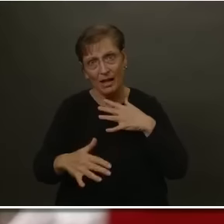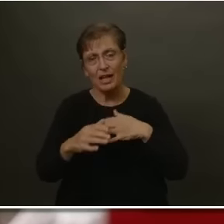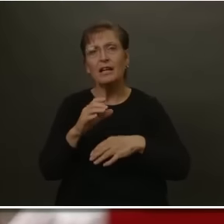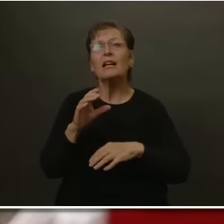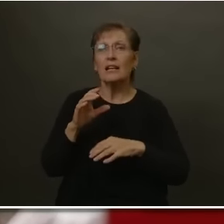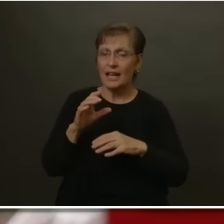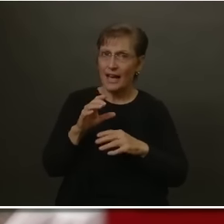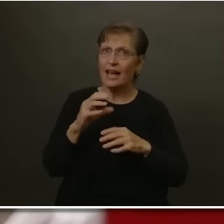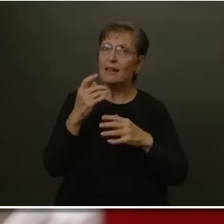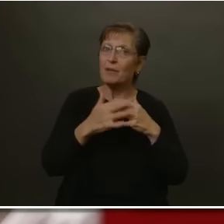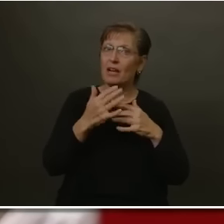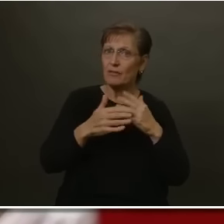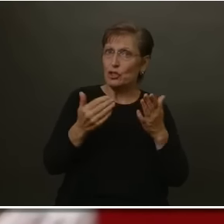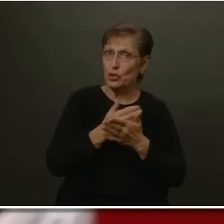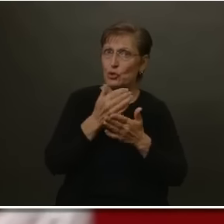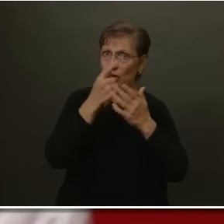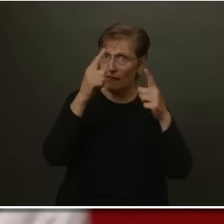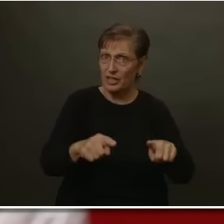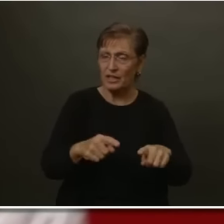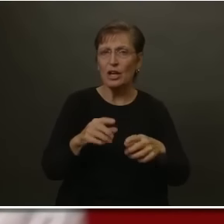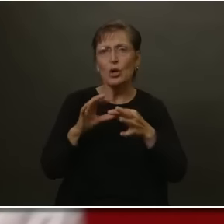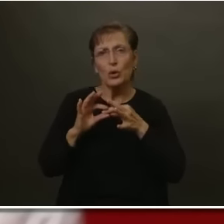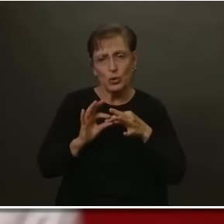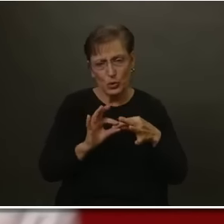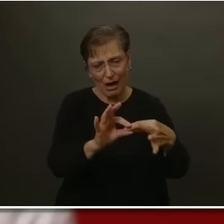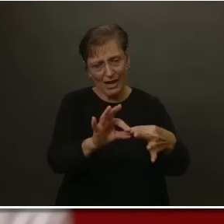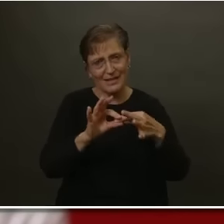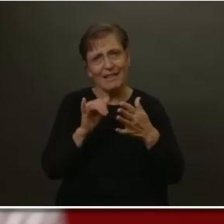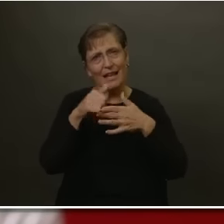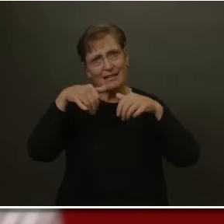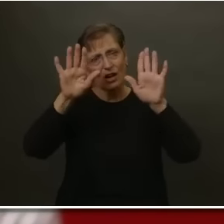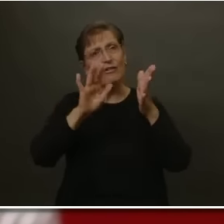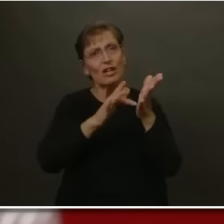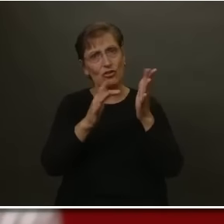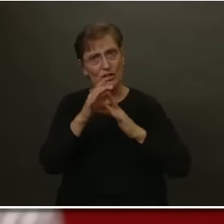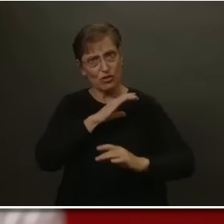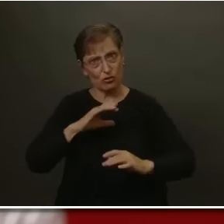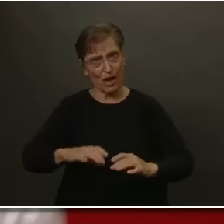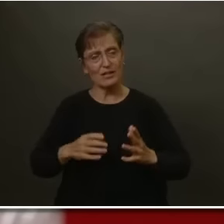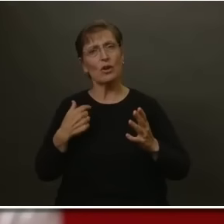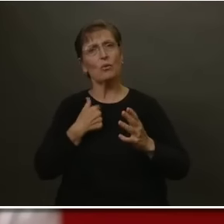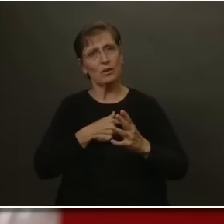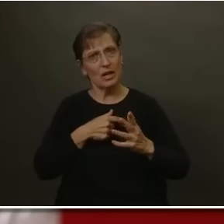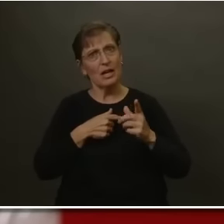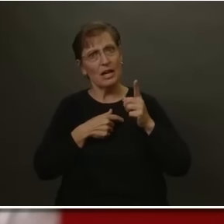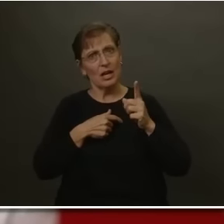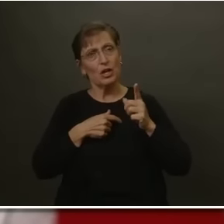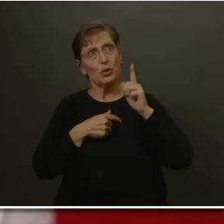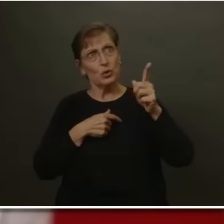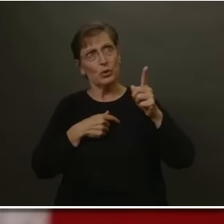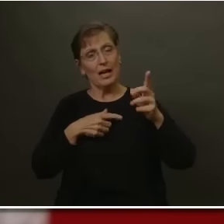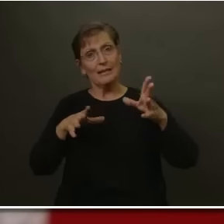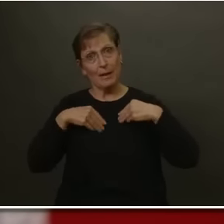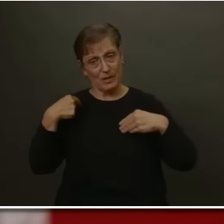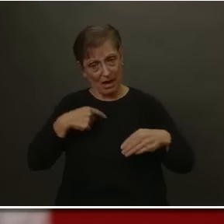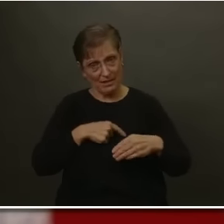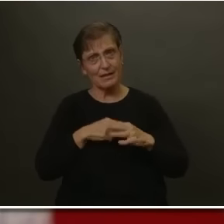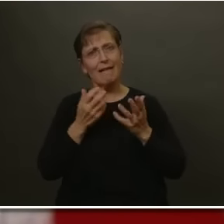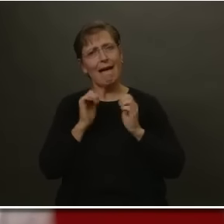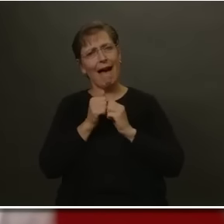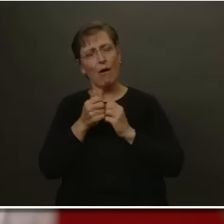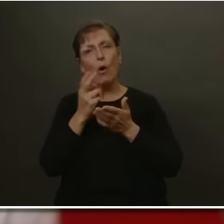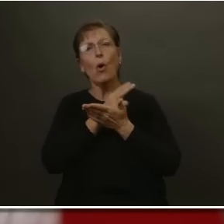new covenant. Unite us in the sacrifice of Jesus Christ, through whom we are acceptable to you, being sanctified